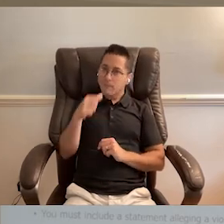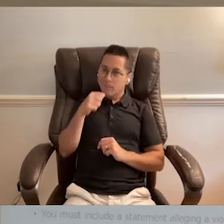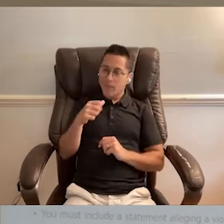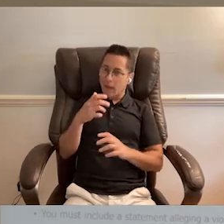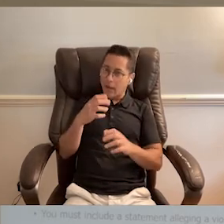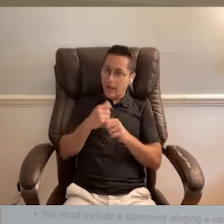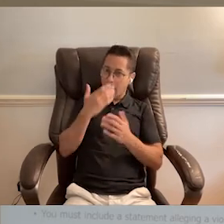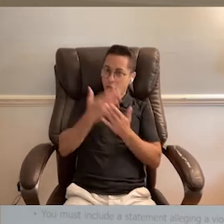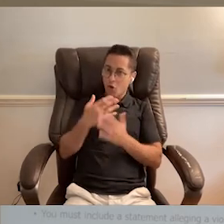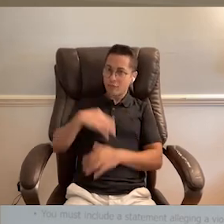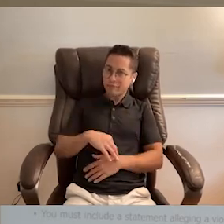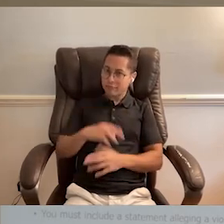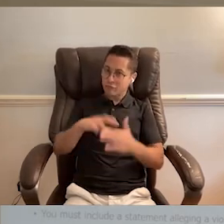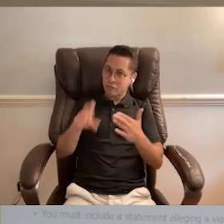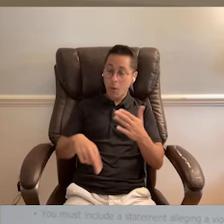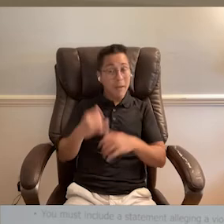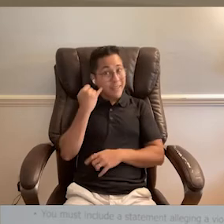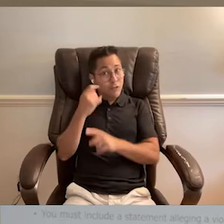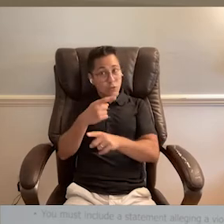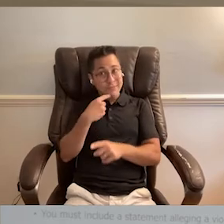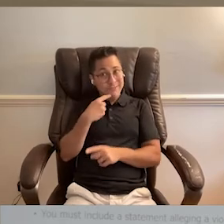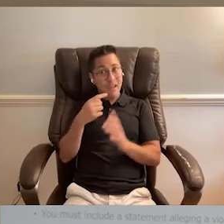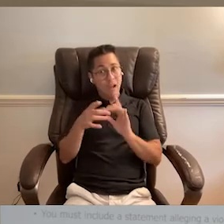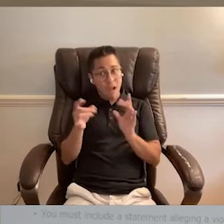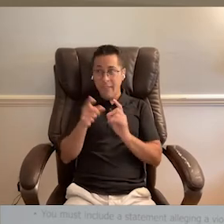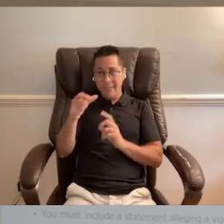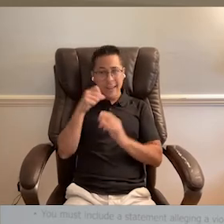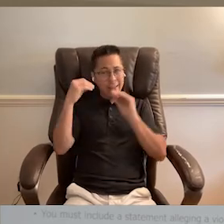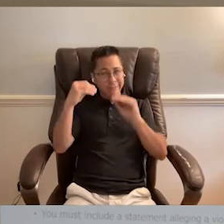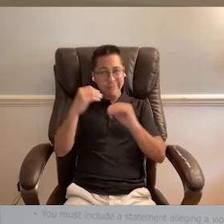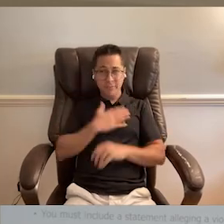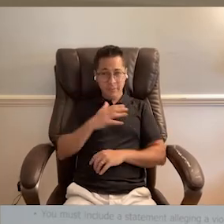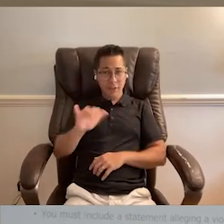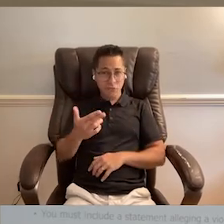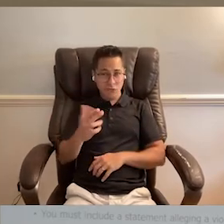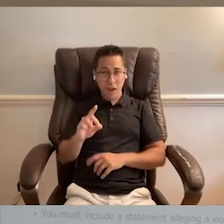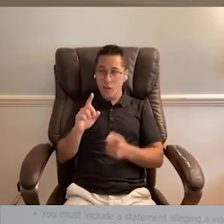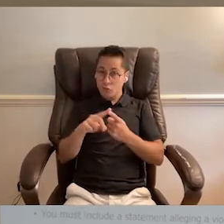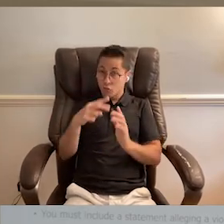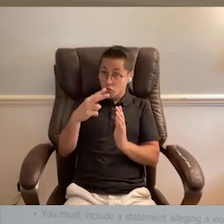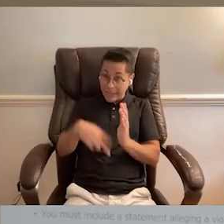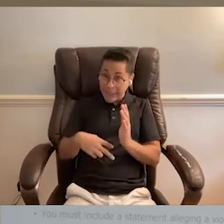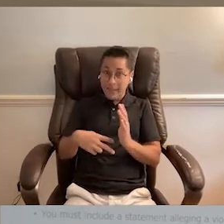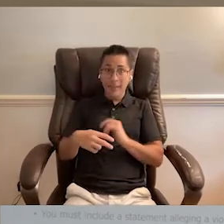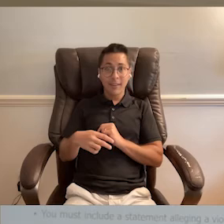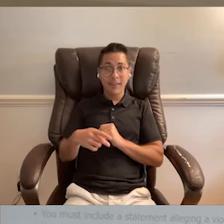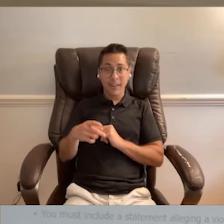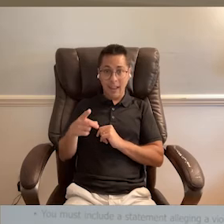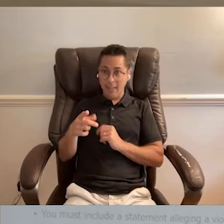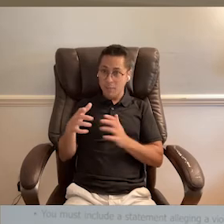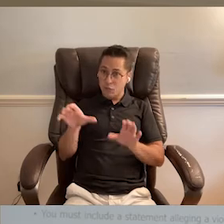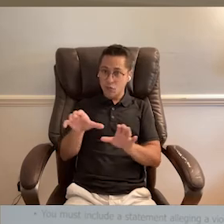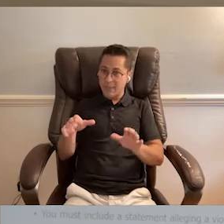But if you're saying, they're not teaching my child to read, and they've been doing the same IEP